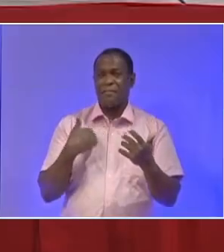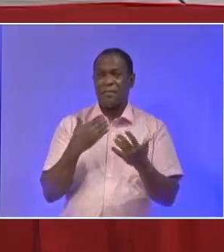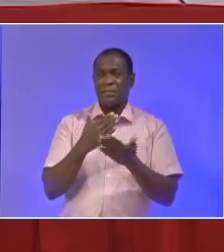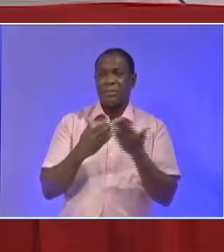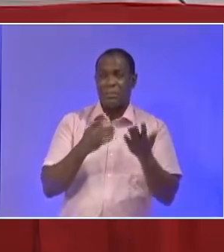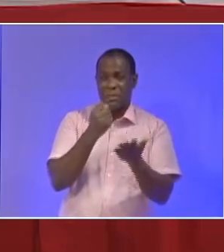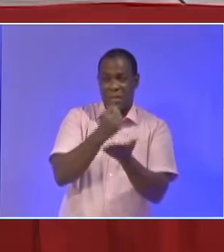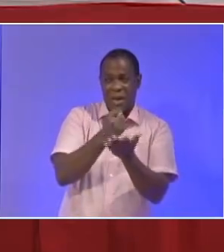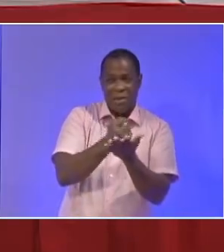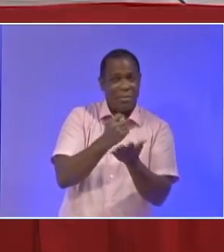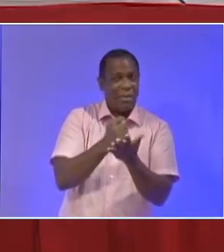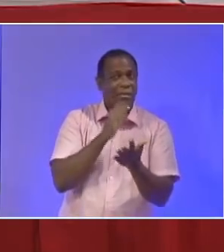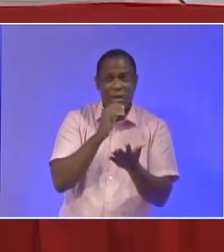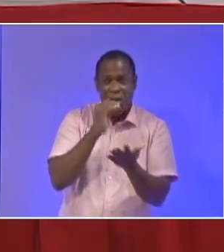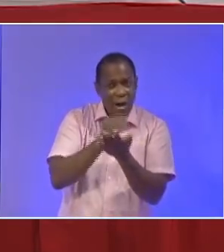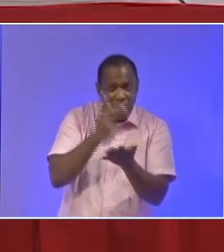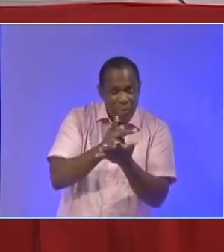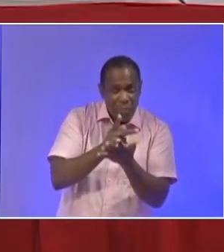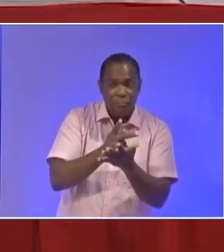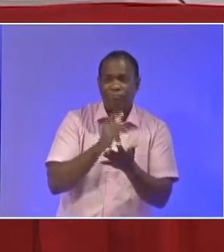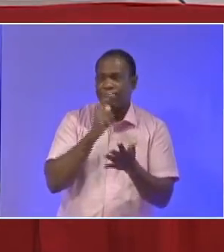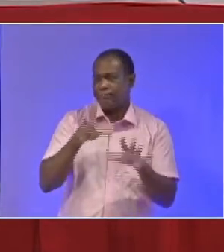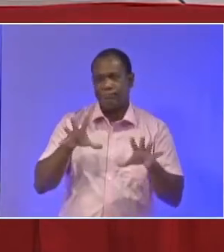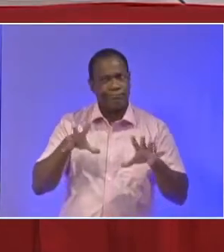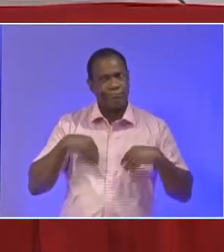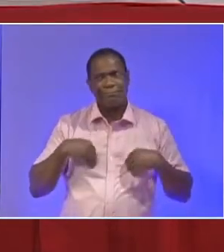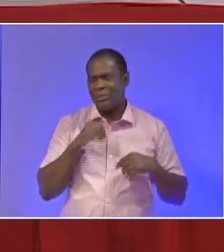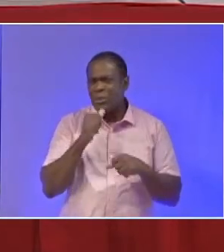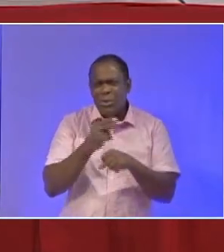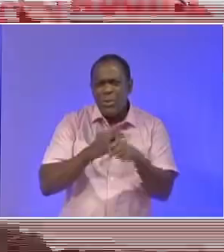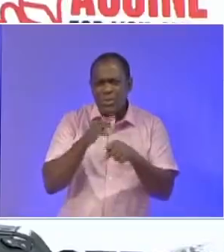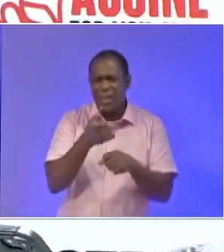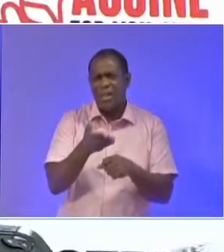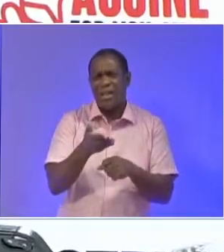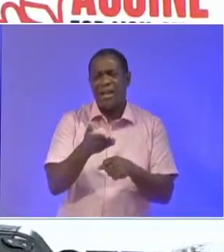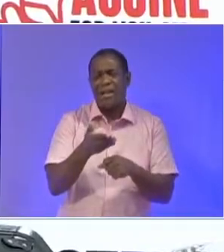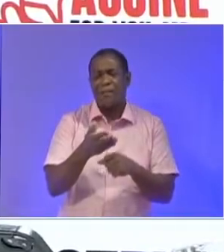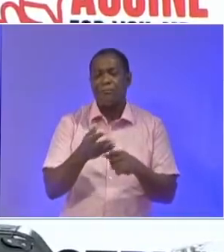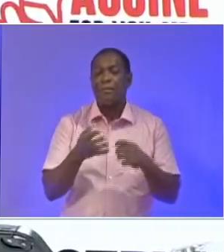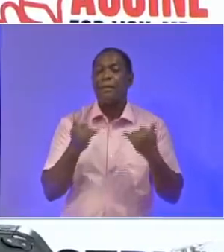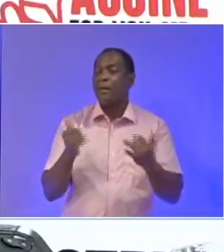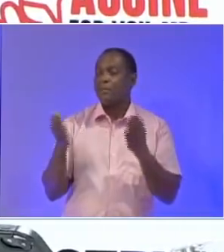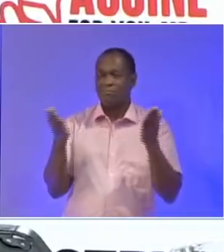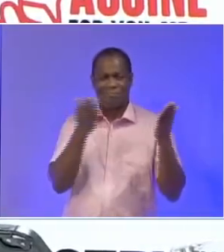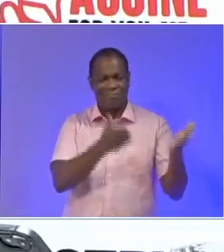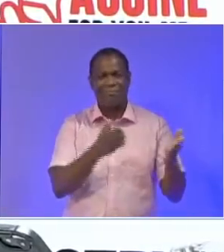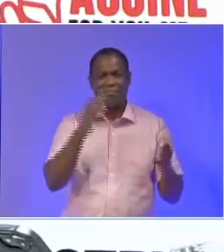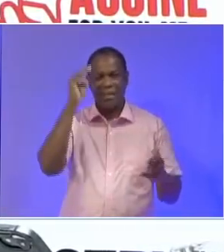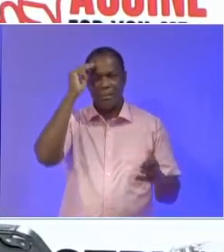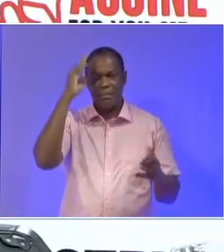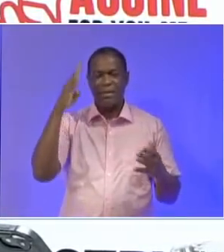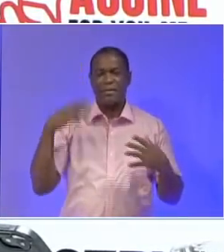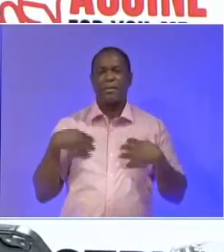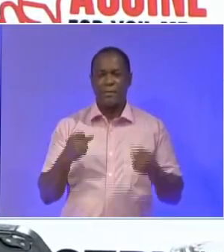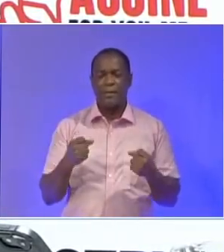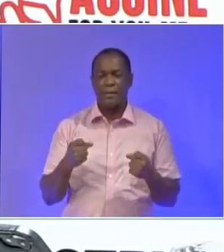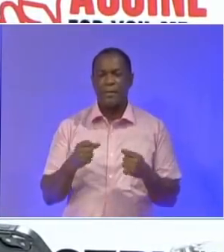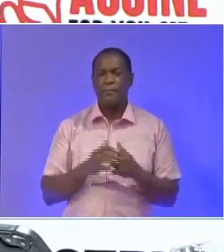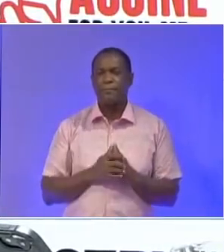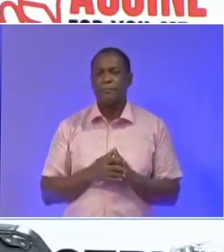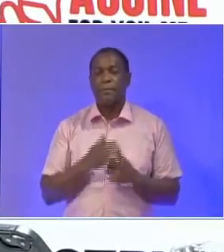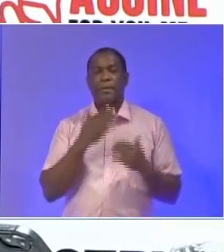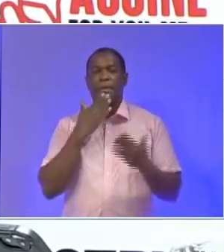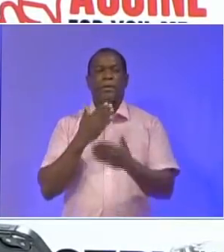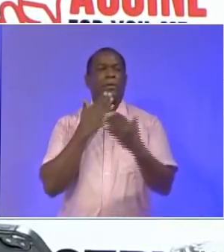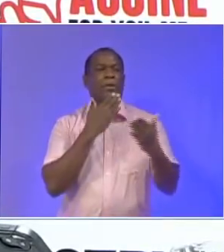the COVID-19 vaccination campaign. Good morning, Minister. Thank you very much, Al. Good morning to Dr. Suraj Singh. And a very